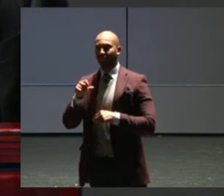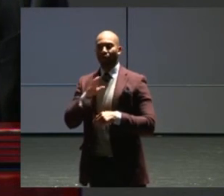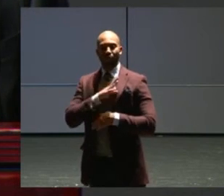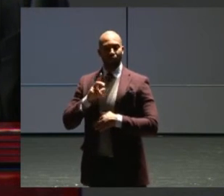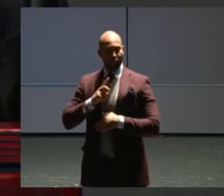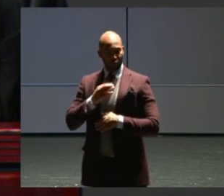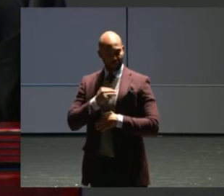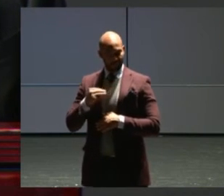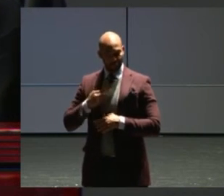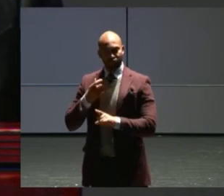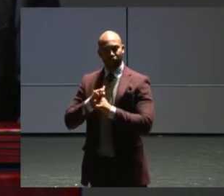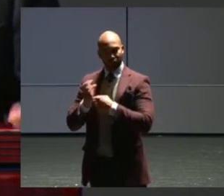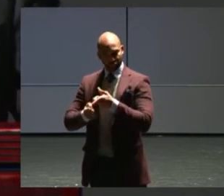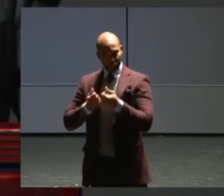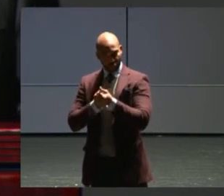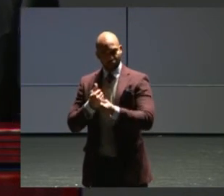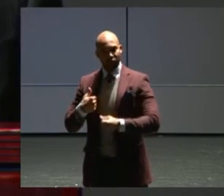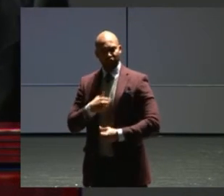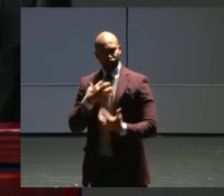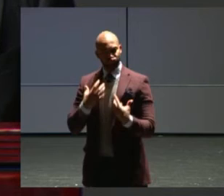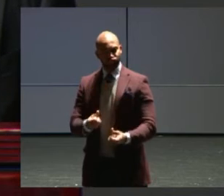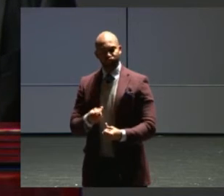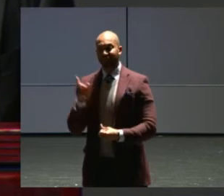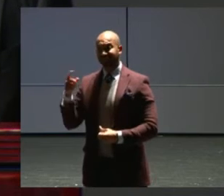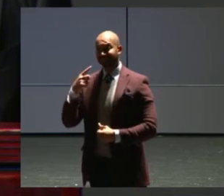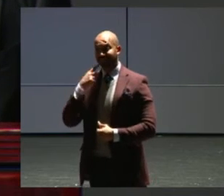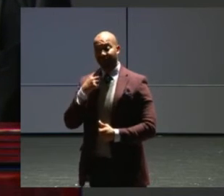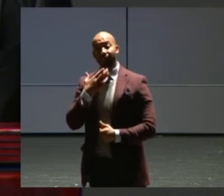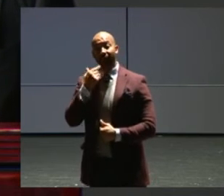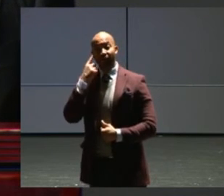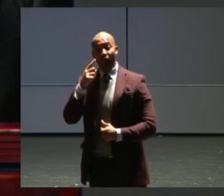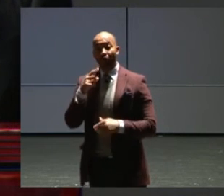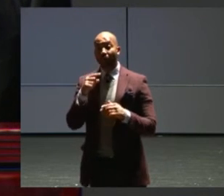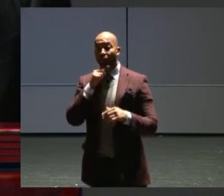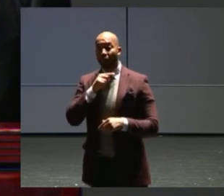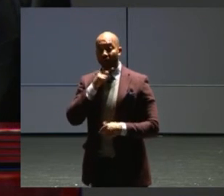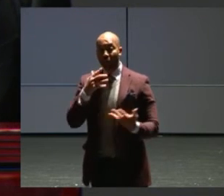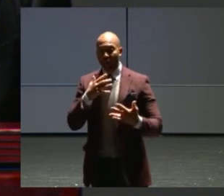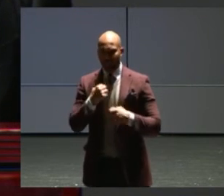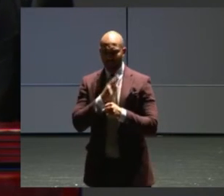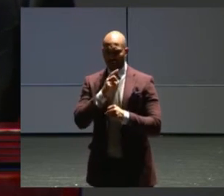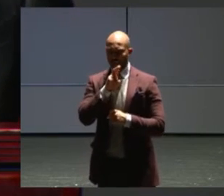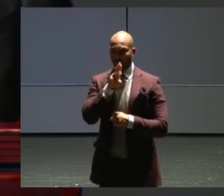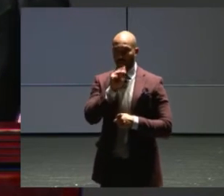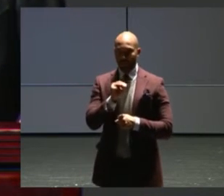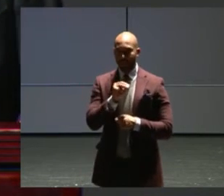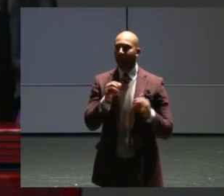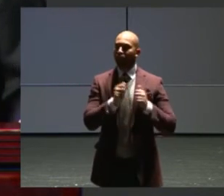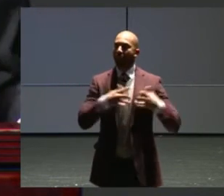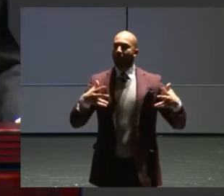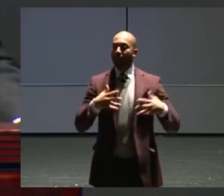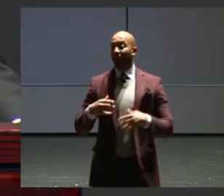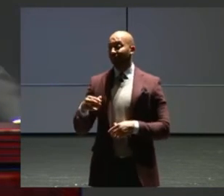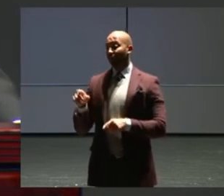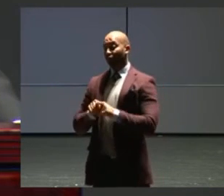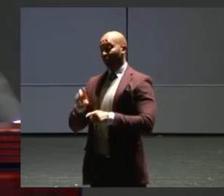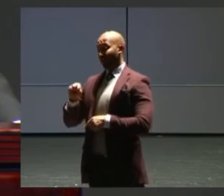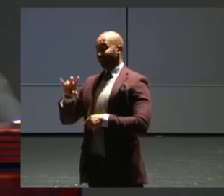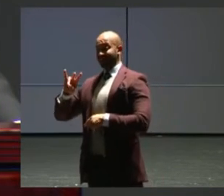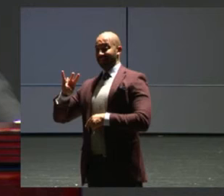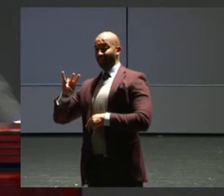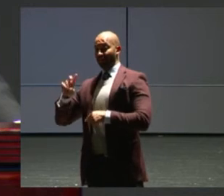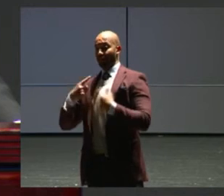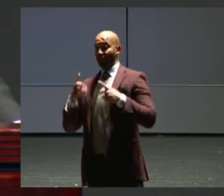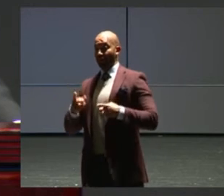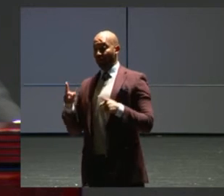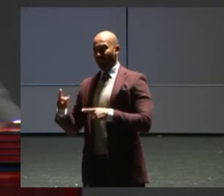very strong supporter. He argues that the best bet for Milwaukee is to grow UWM. I was at an M7 event on Tuesday night, and I